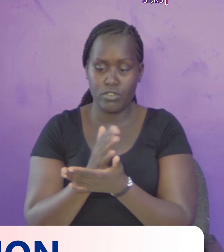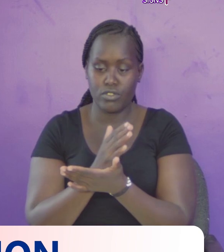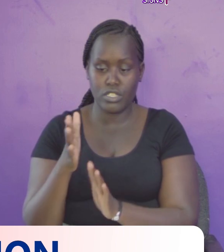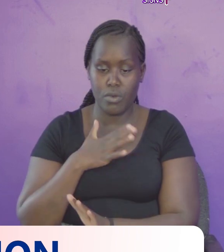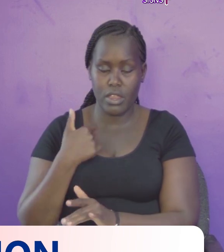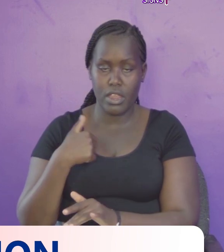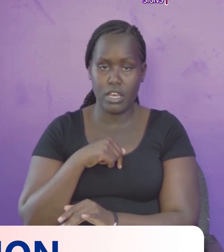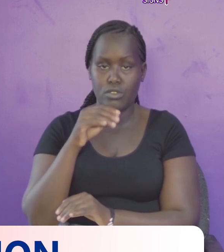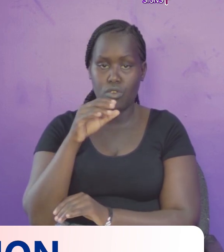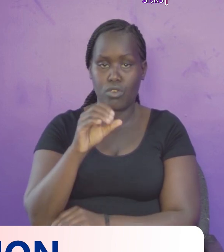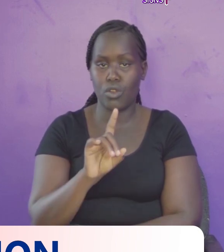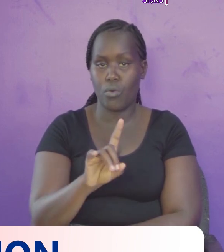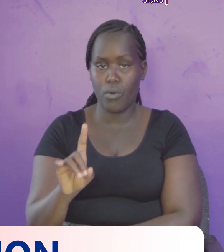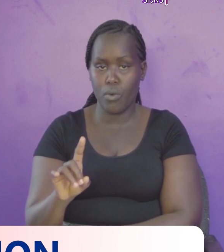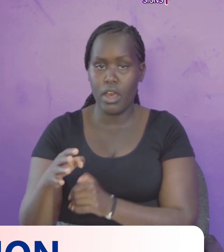on